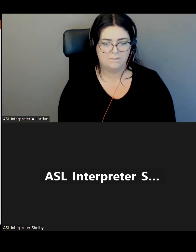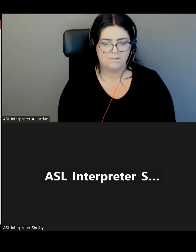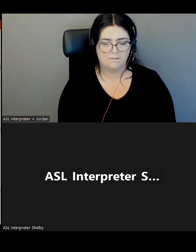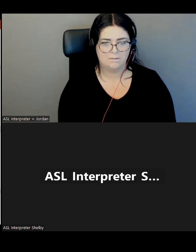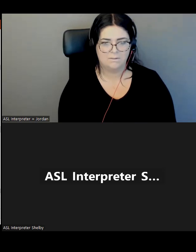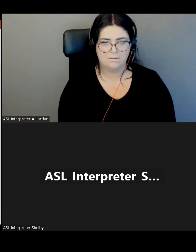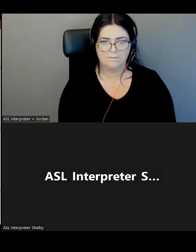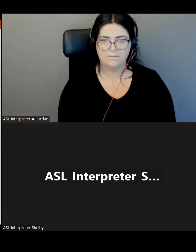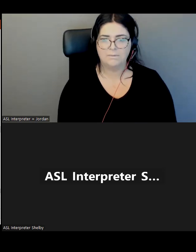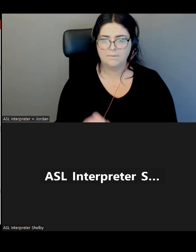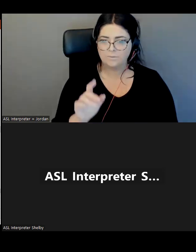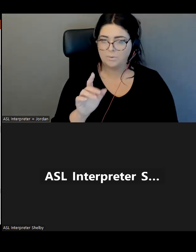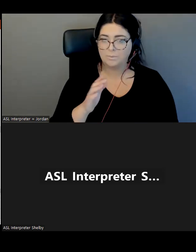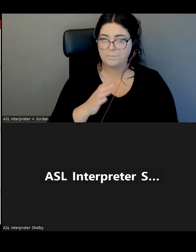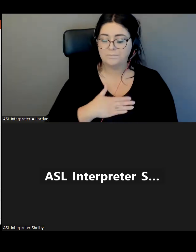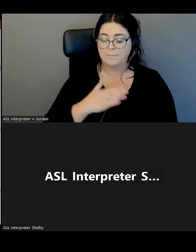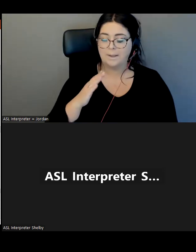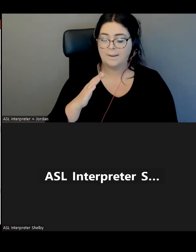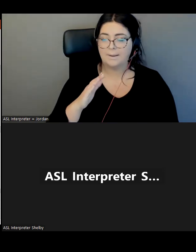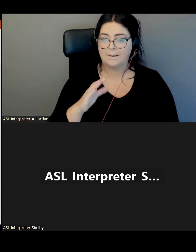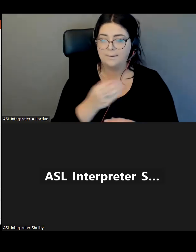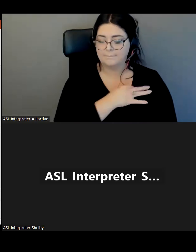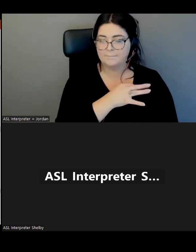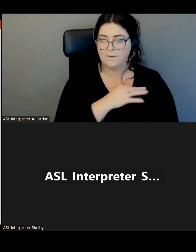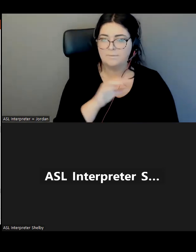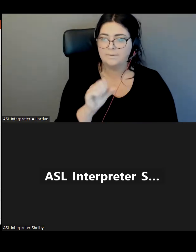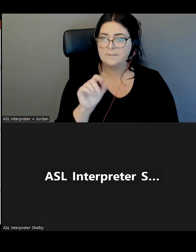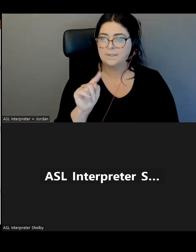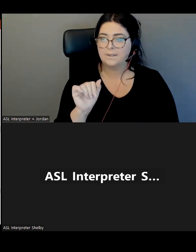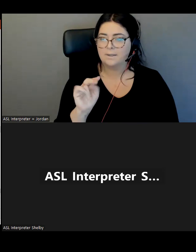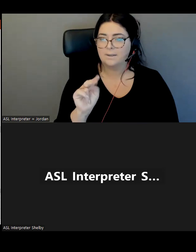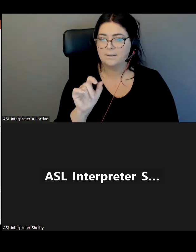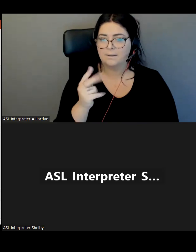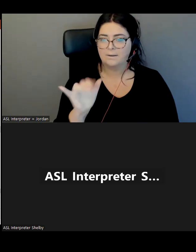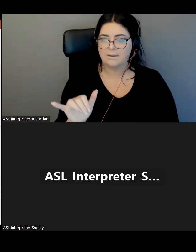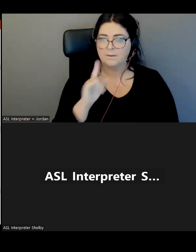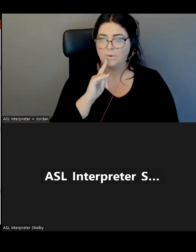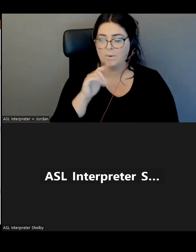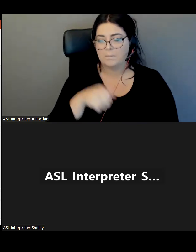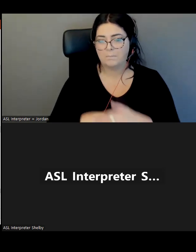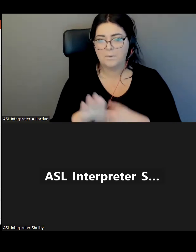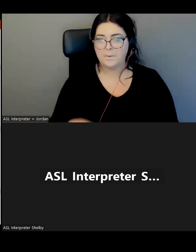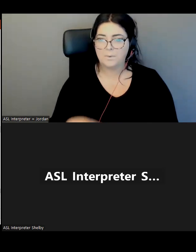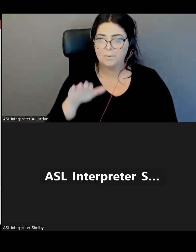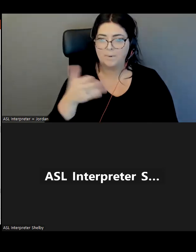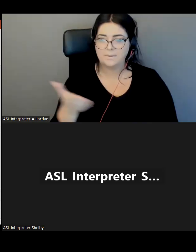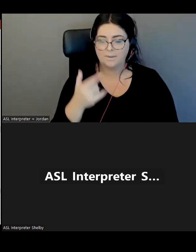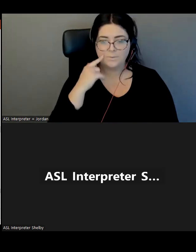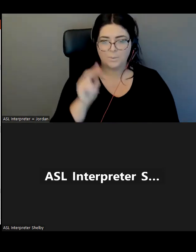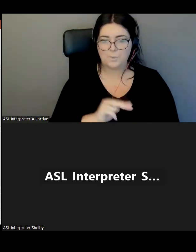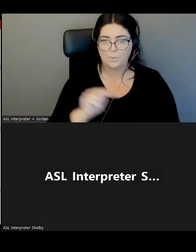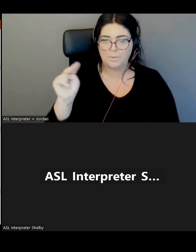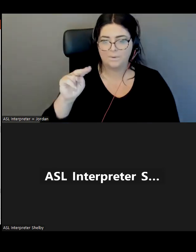born and raised, and most people kind of know, I guess from the Northern Peninsula, we're a